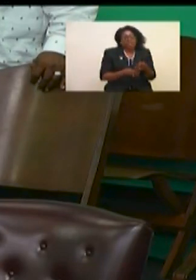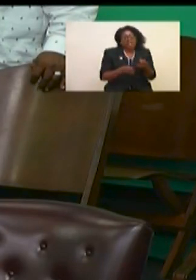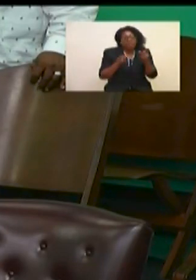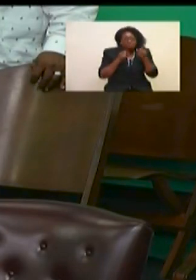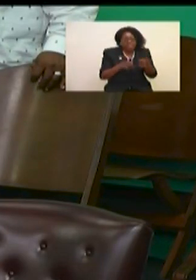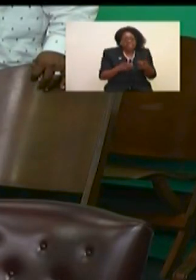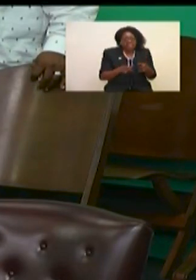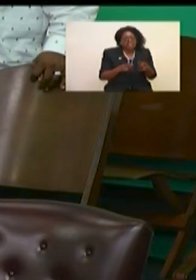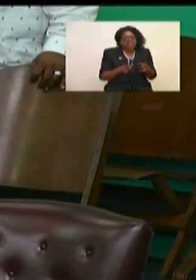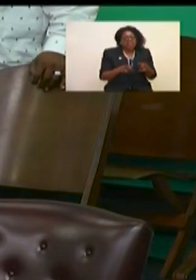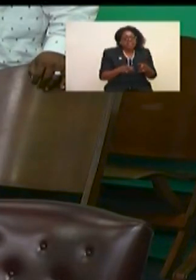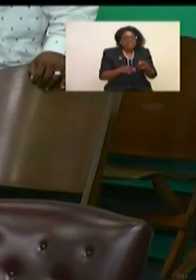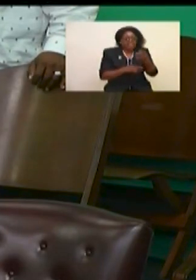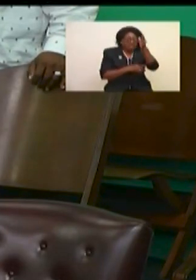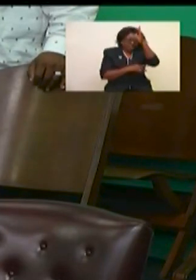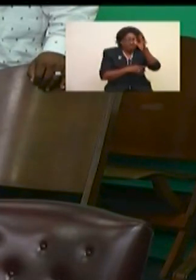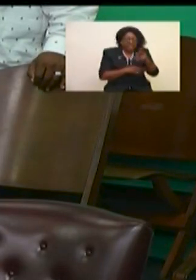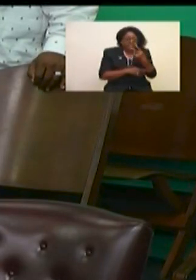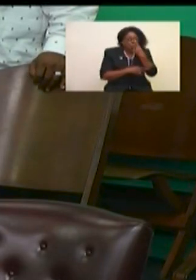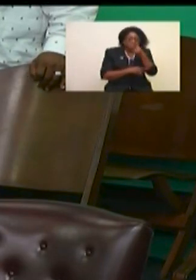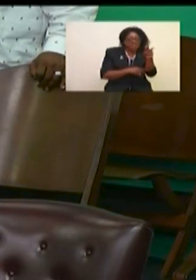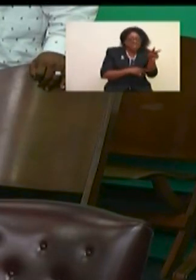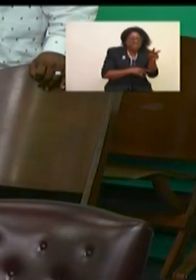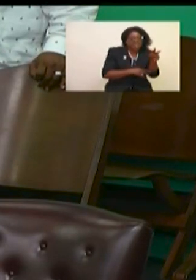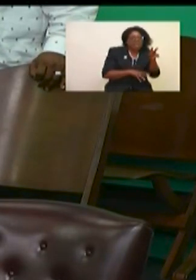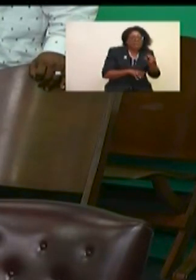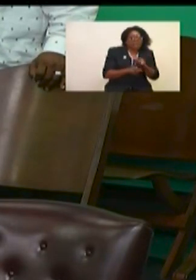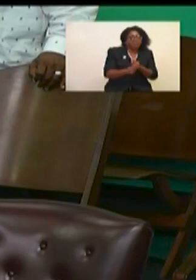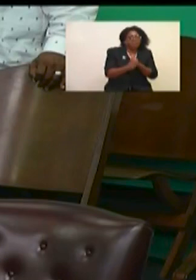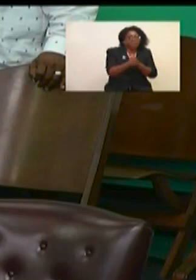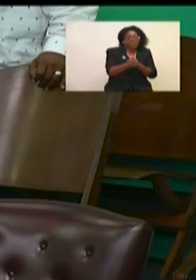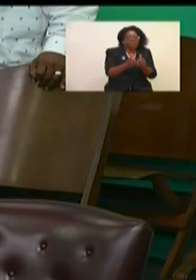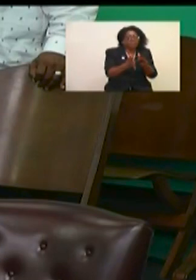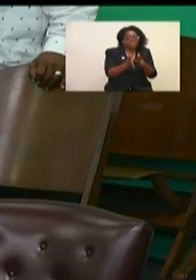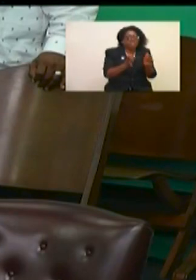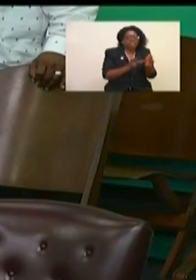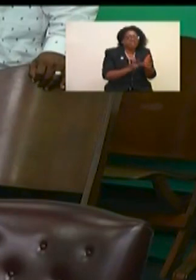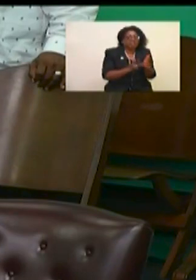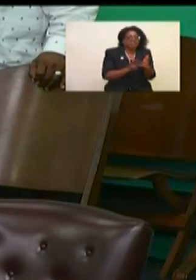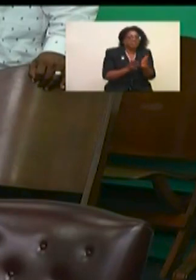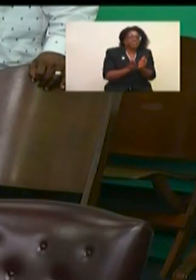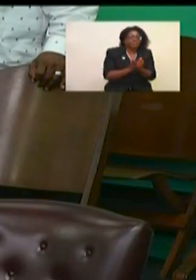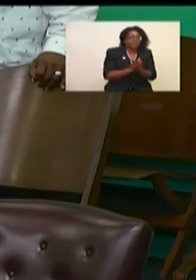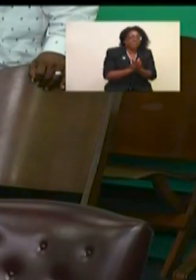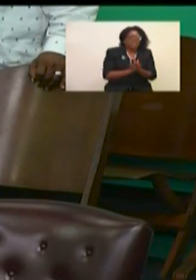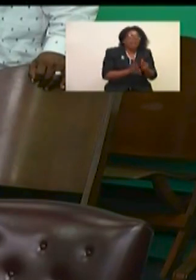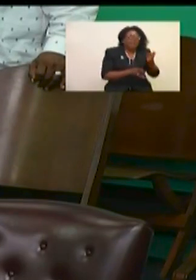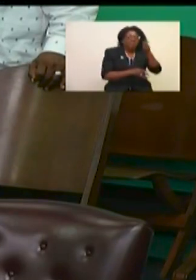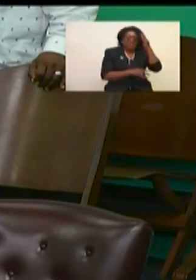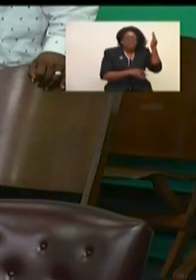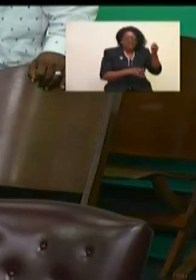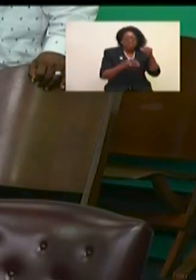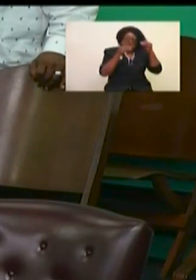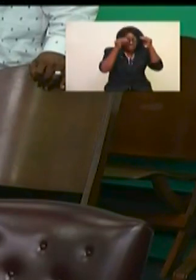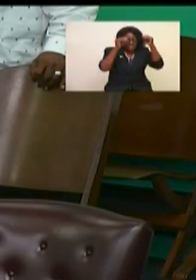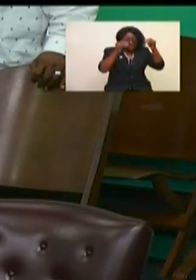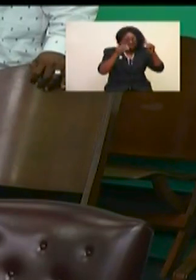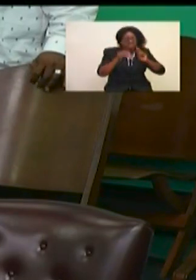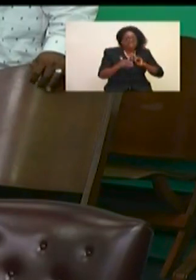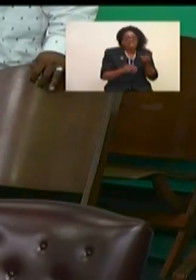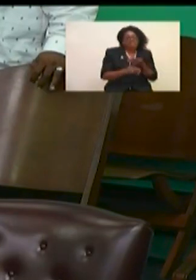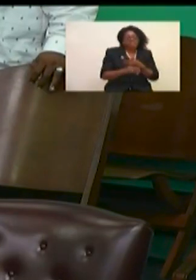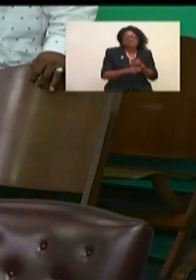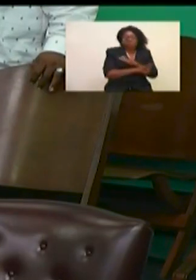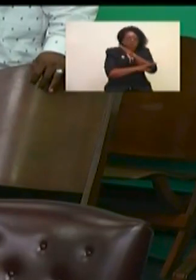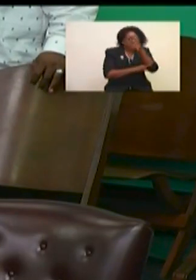could see and followed Jesus down the road. In conclusion, Bartimaeus teaches us to never allow